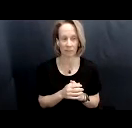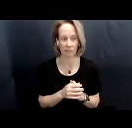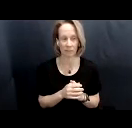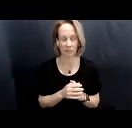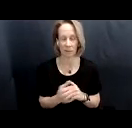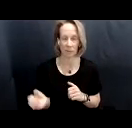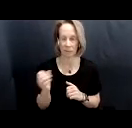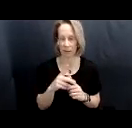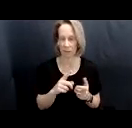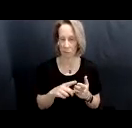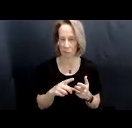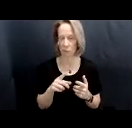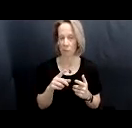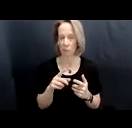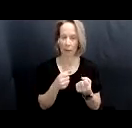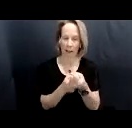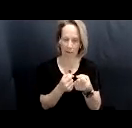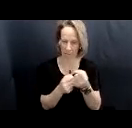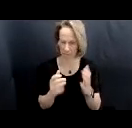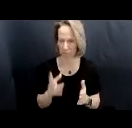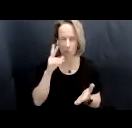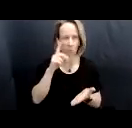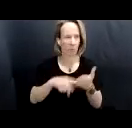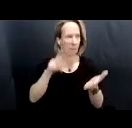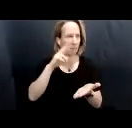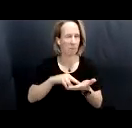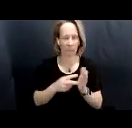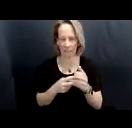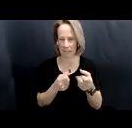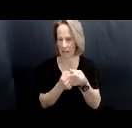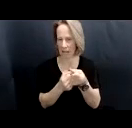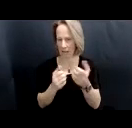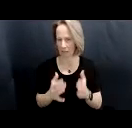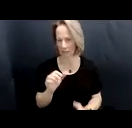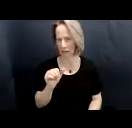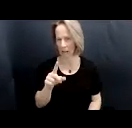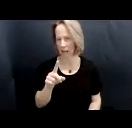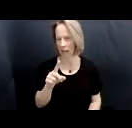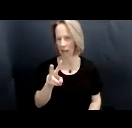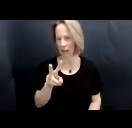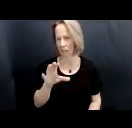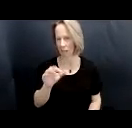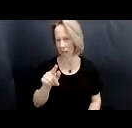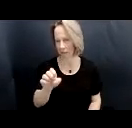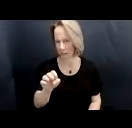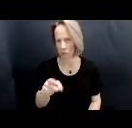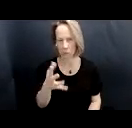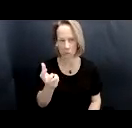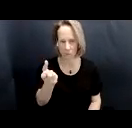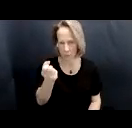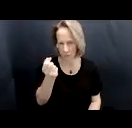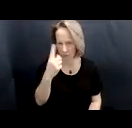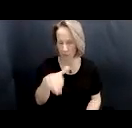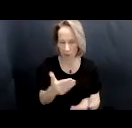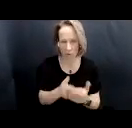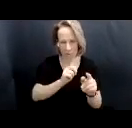What does it mean to be an advocate? So we really want to approach this training with understanding all the efforts folks have put in this last year, whether